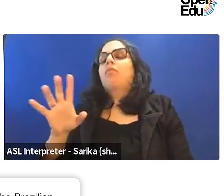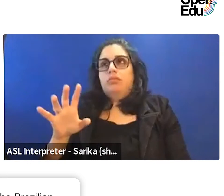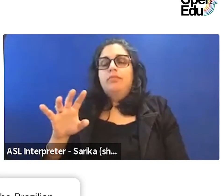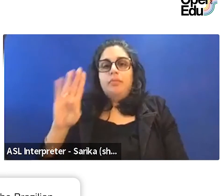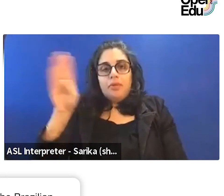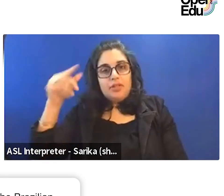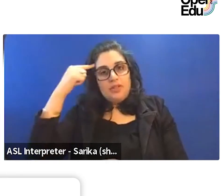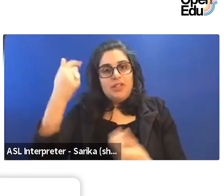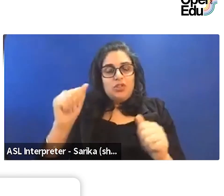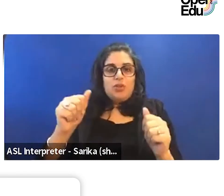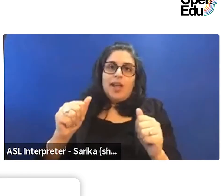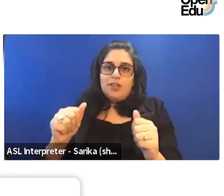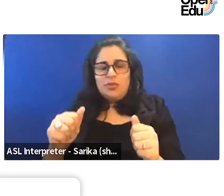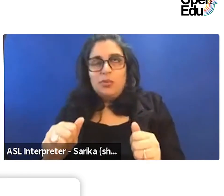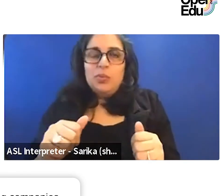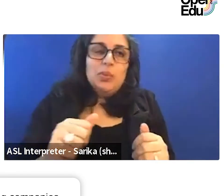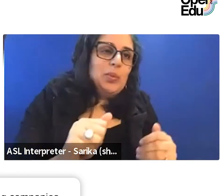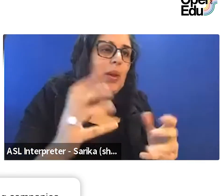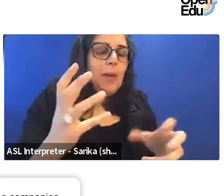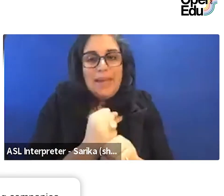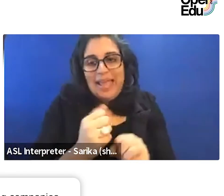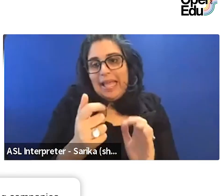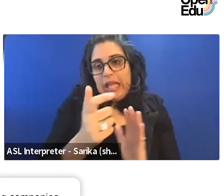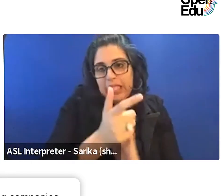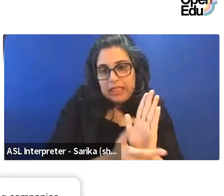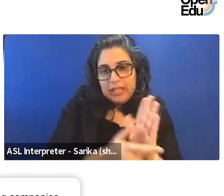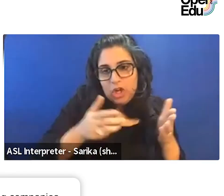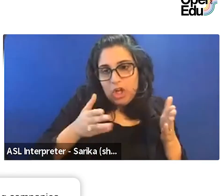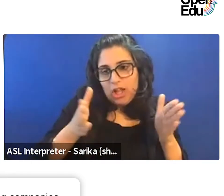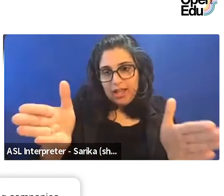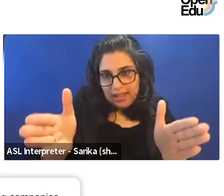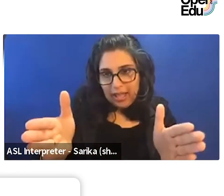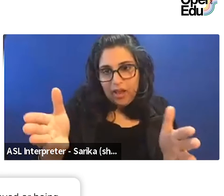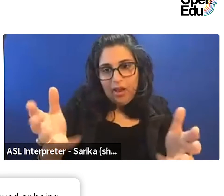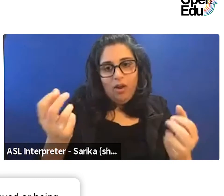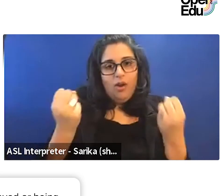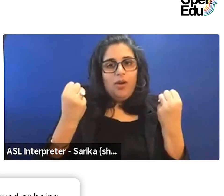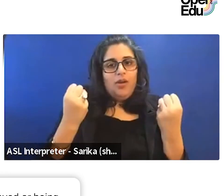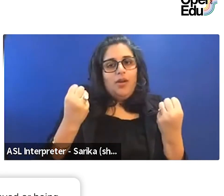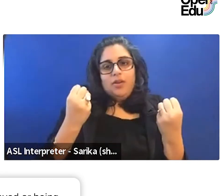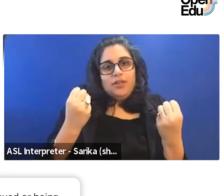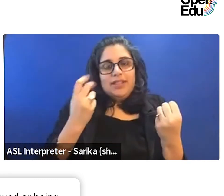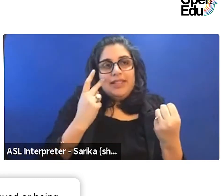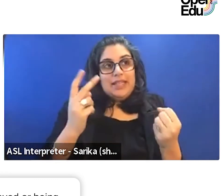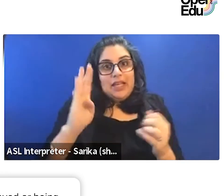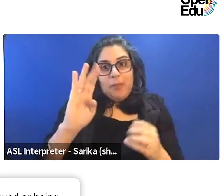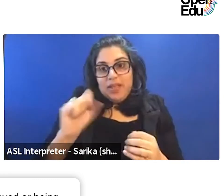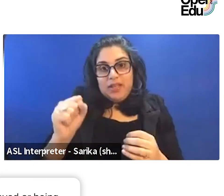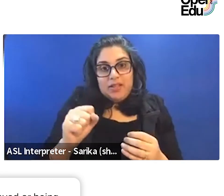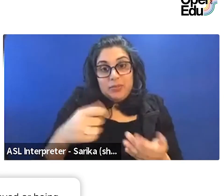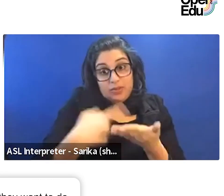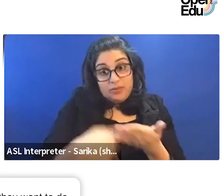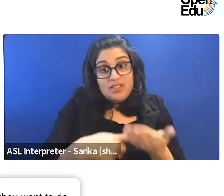is trying to legalize a lot of deforestation, right? They're seeing companies, they're seeing these bills being approved or being discussed